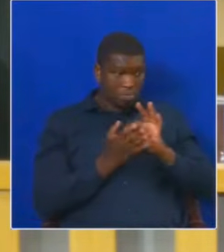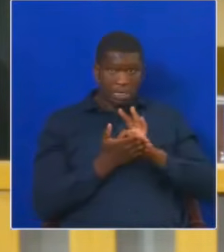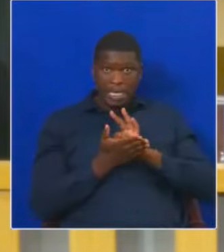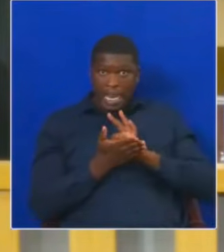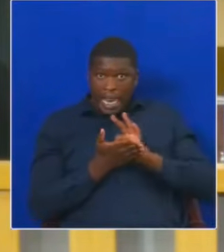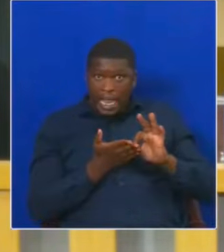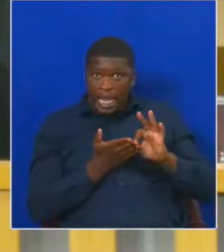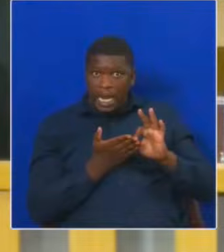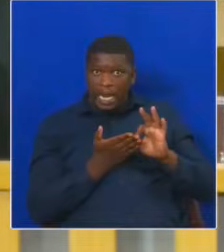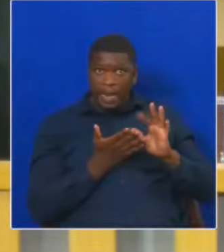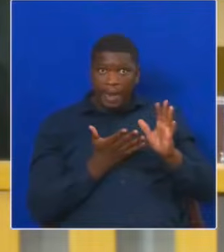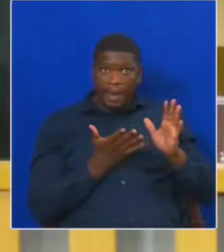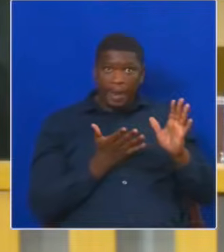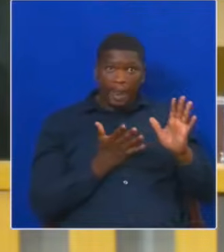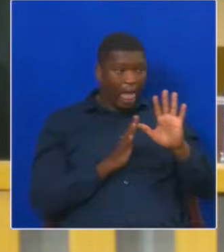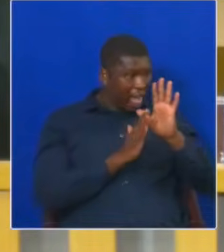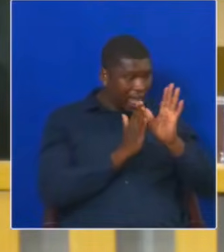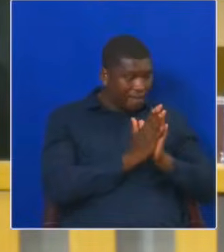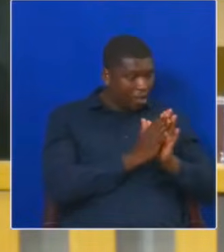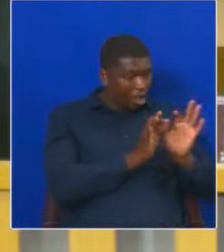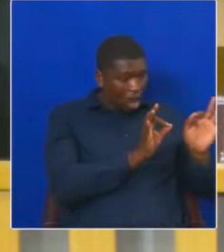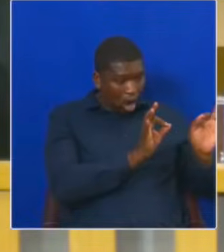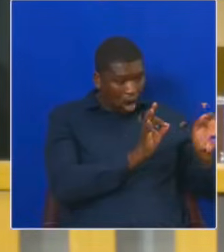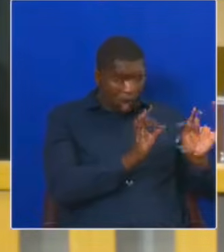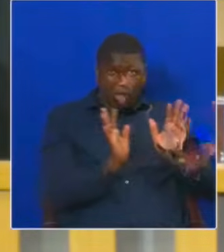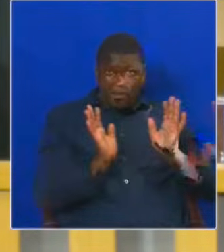analysis was completed.